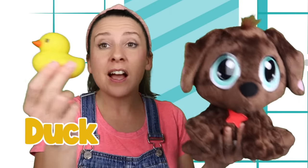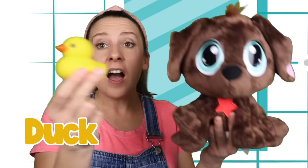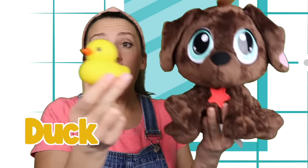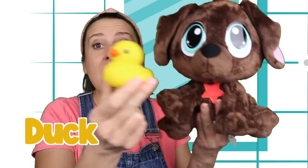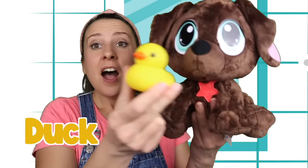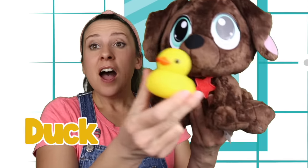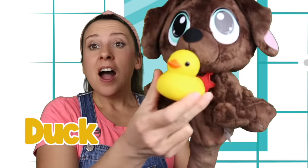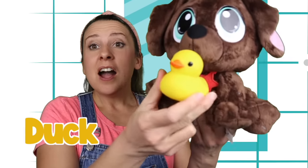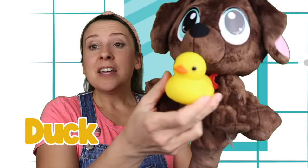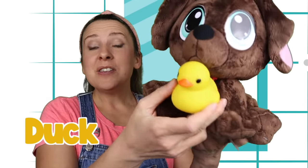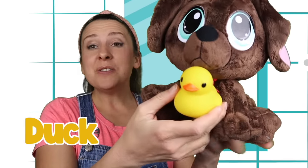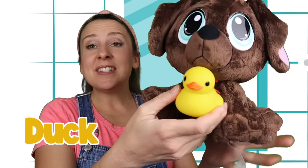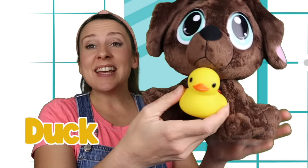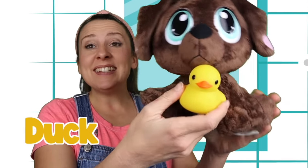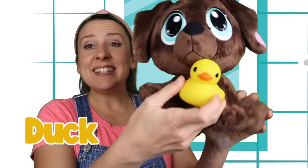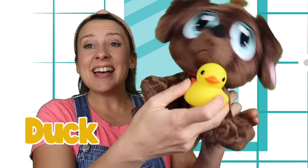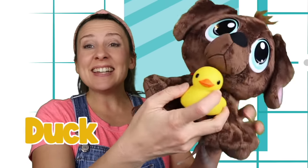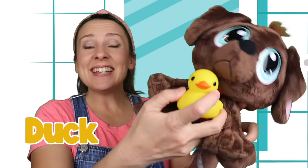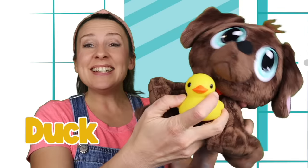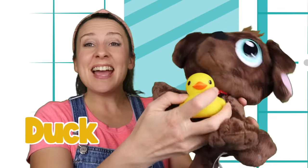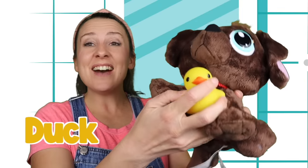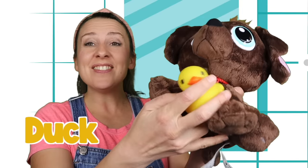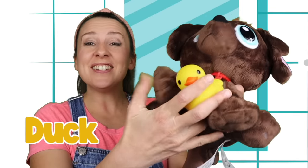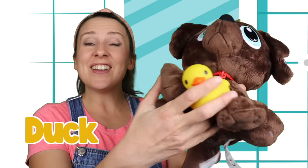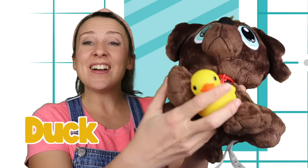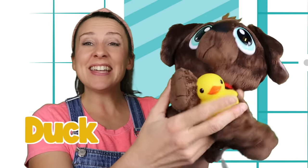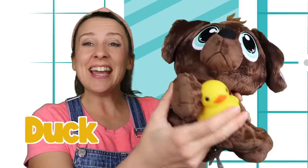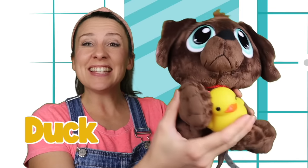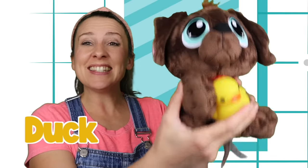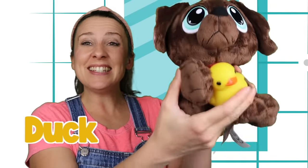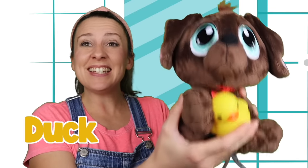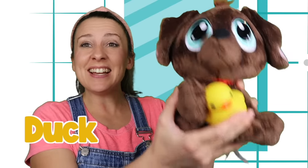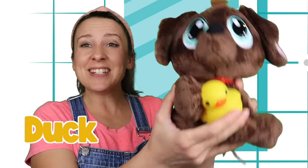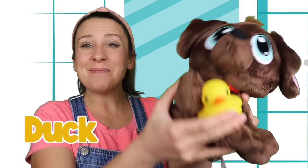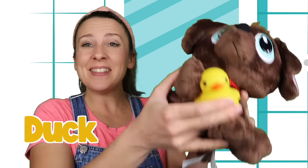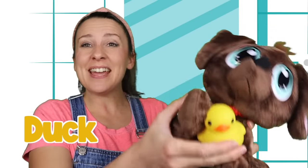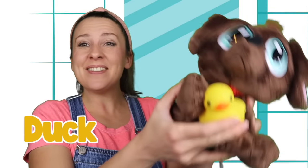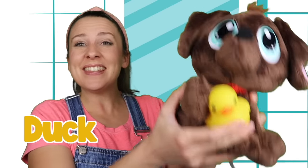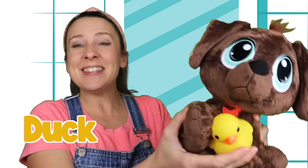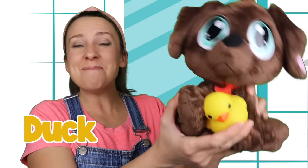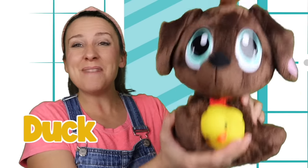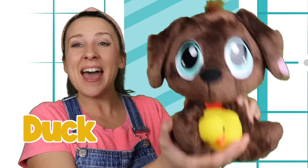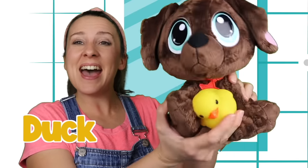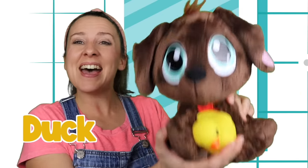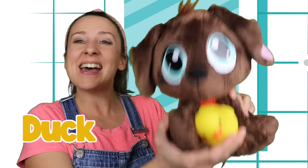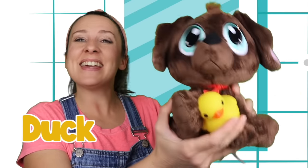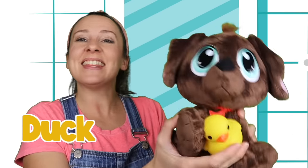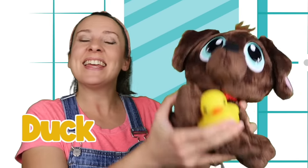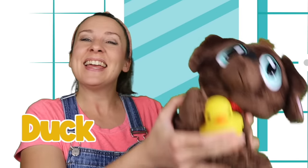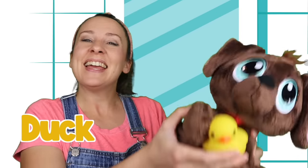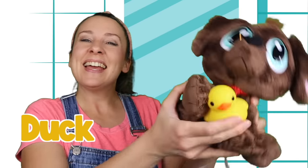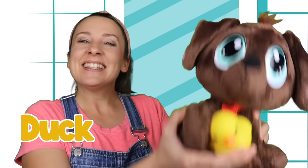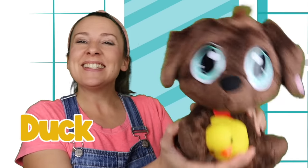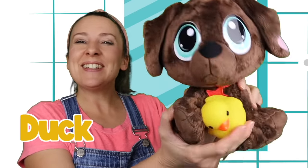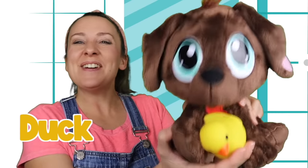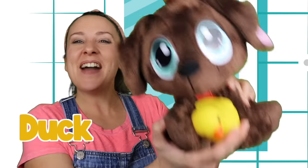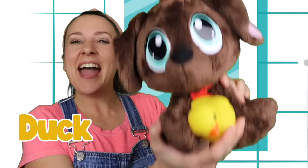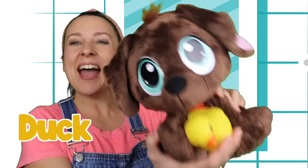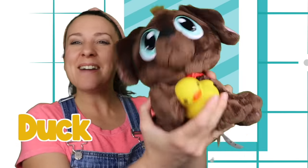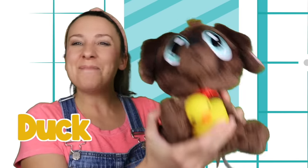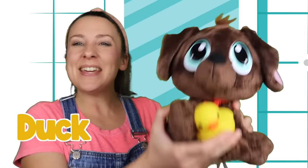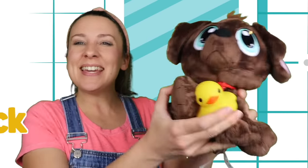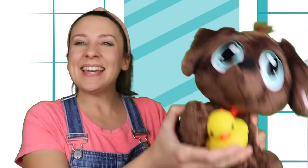Duck! You said duck, and now the doggy has the duck to play with in the bath.